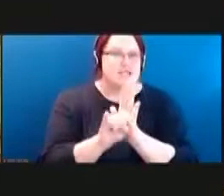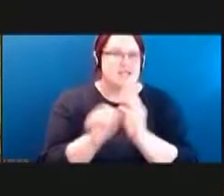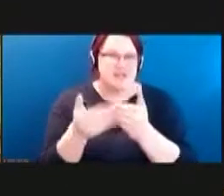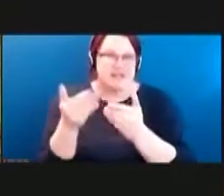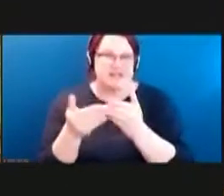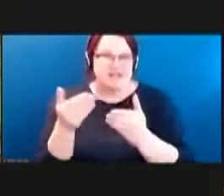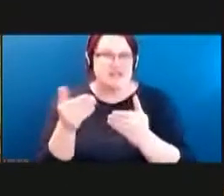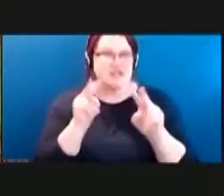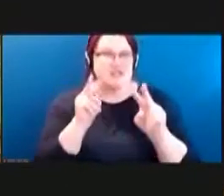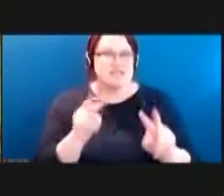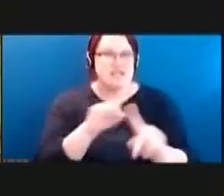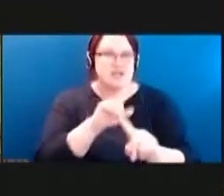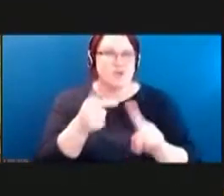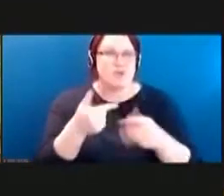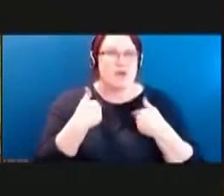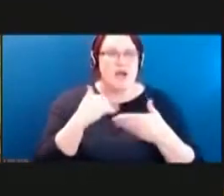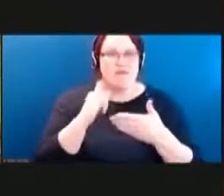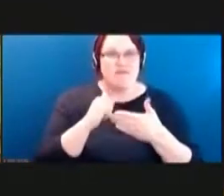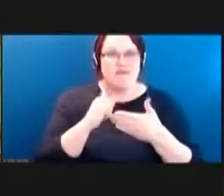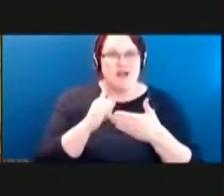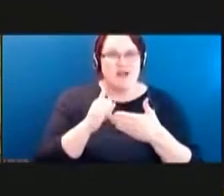see when you have that in front of you.